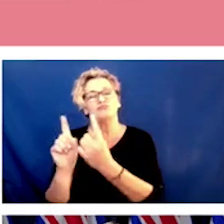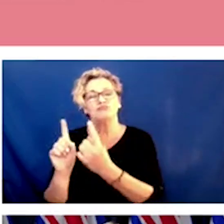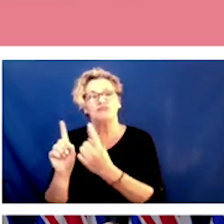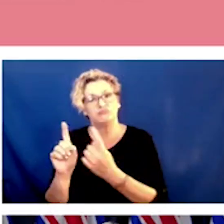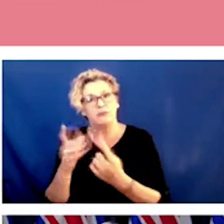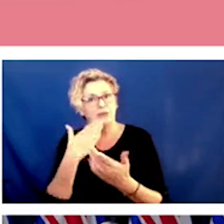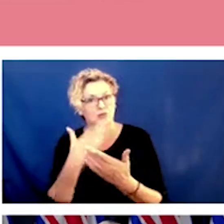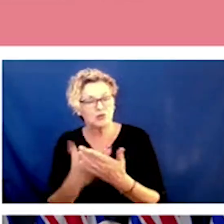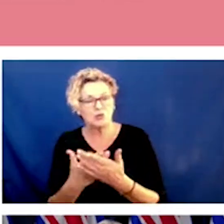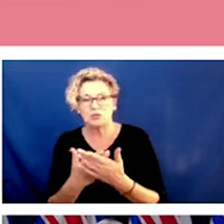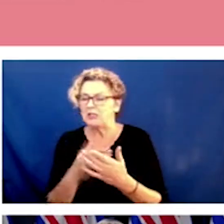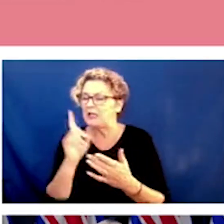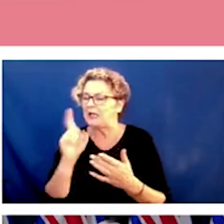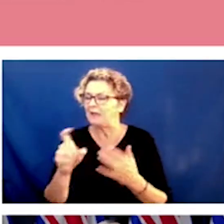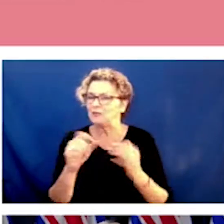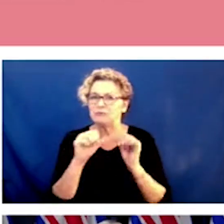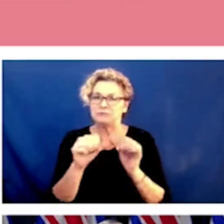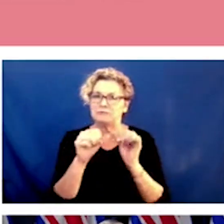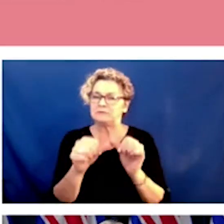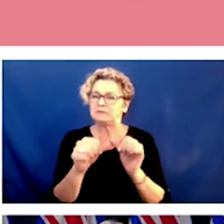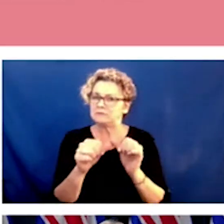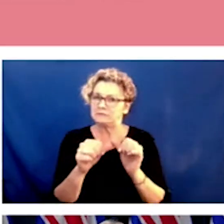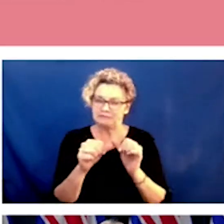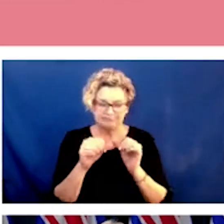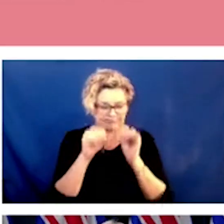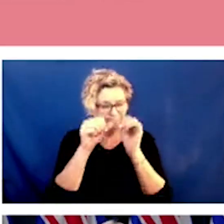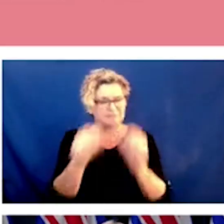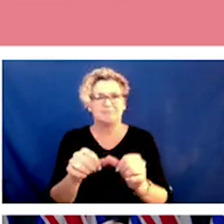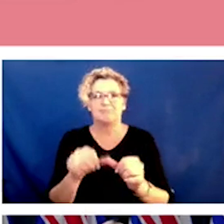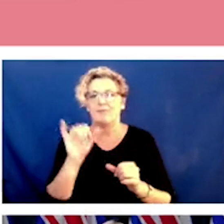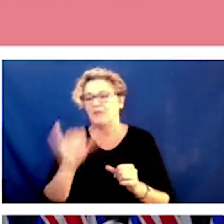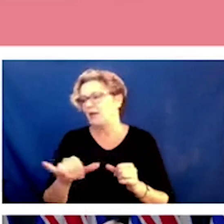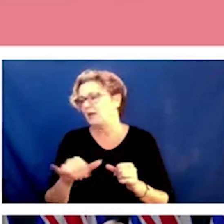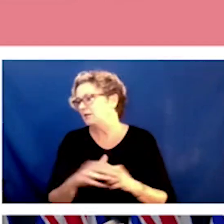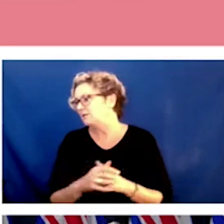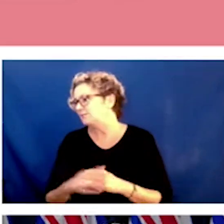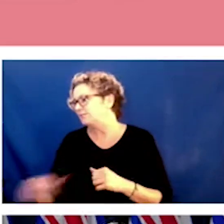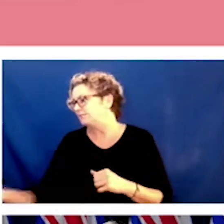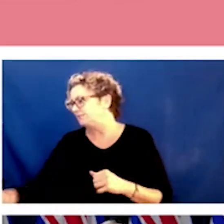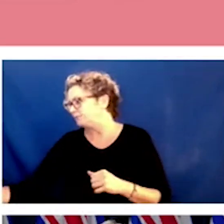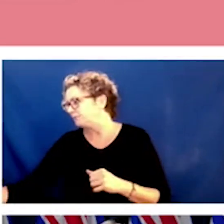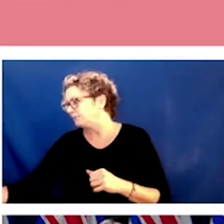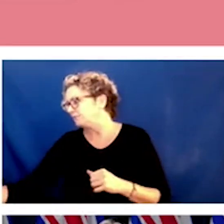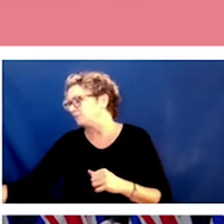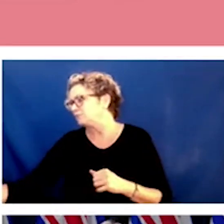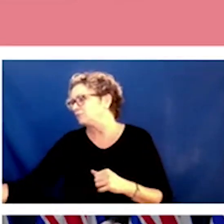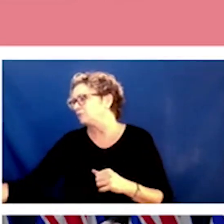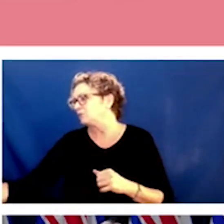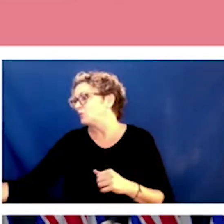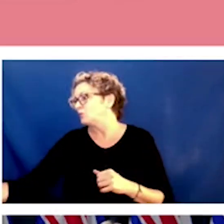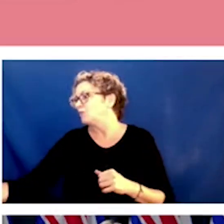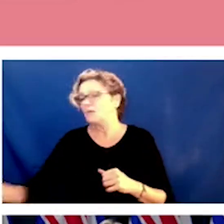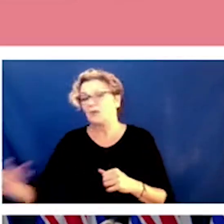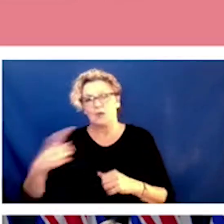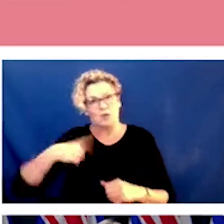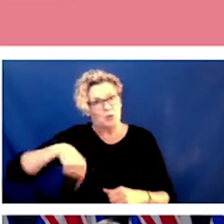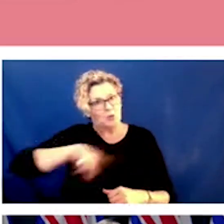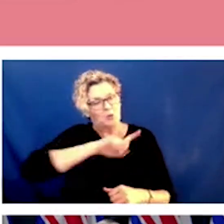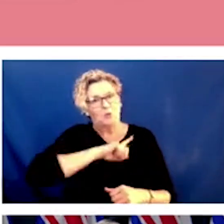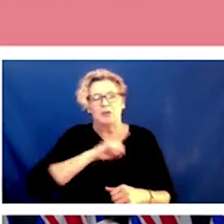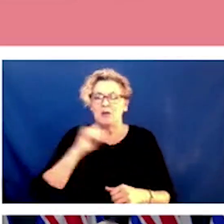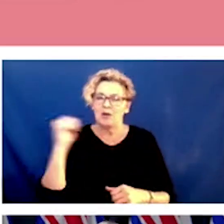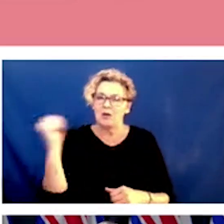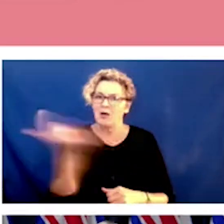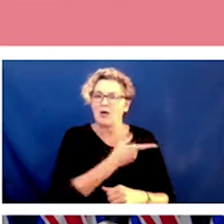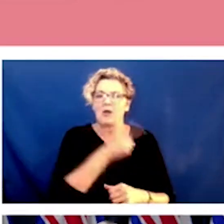the contacts we're having have the potential to transmit this virus. That's where we need to stay. This